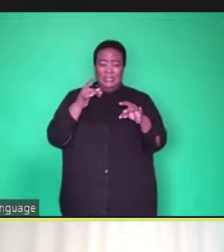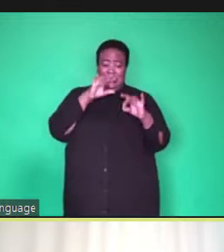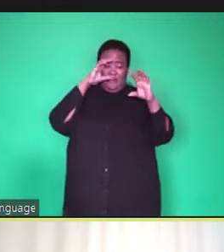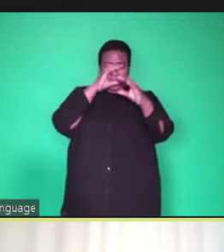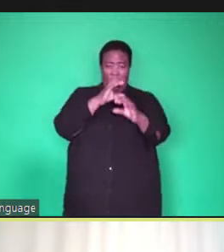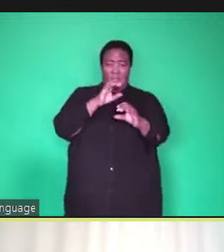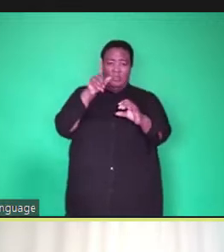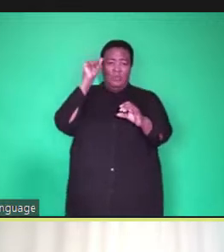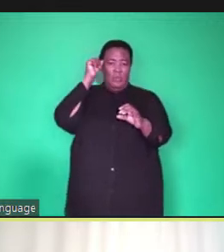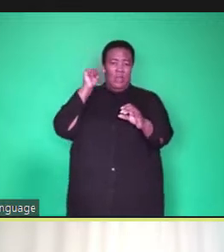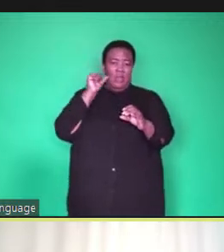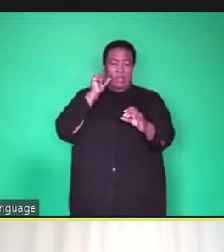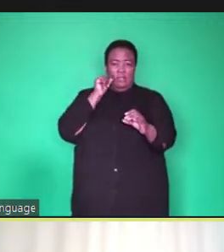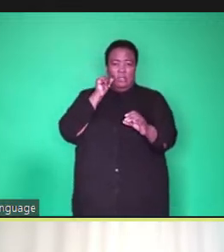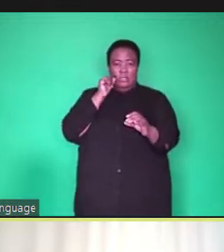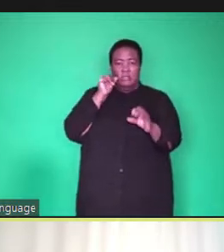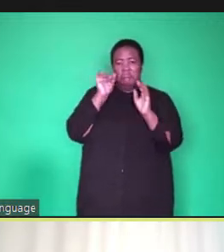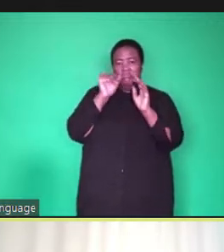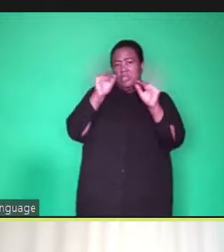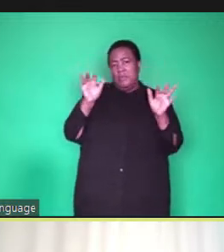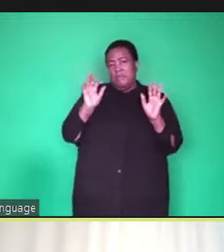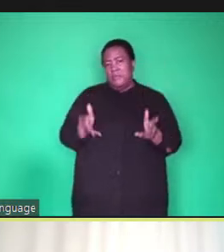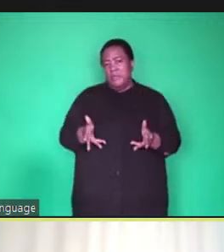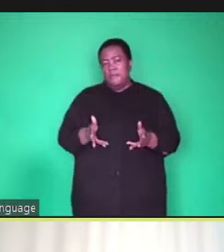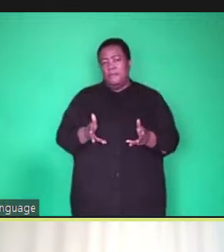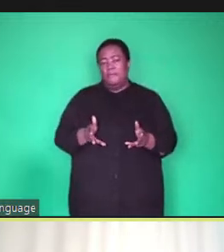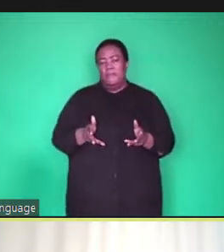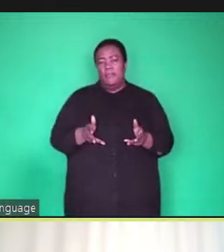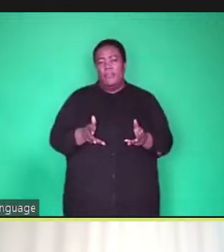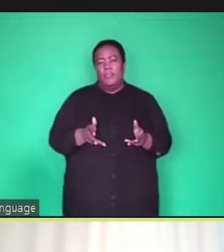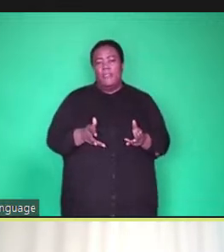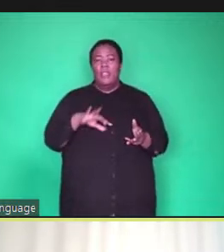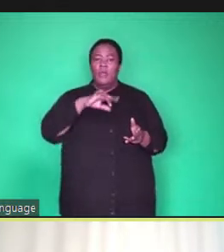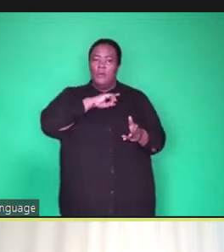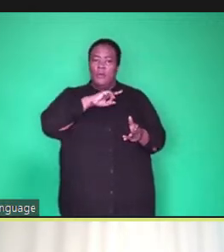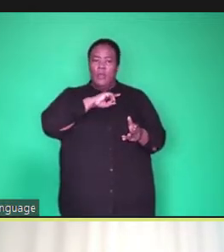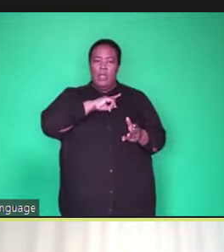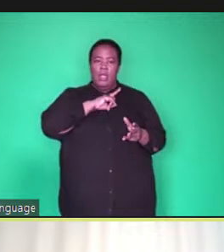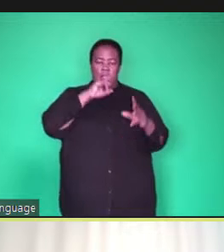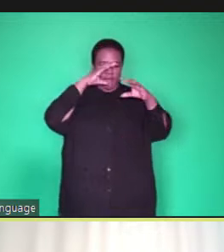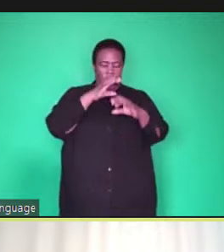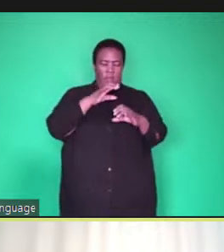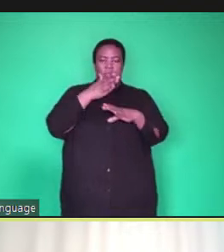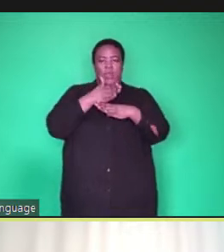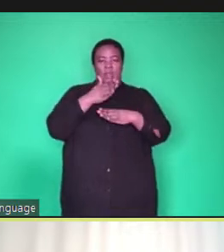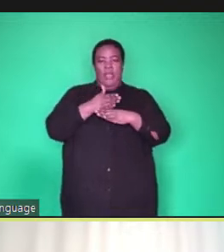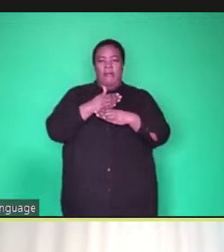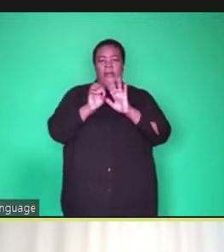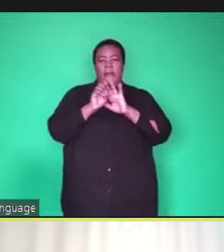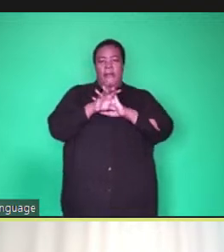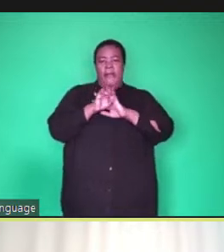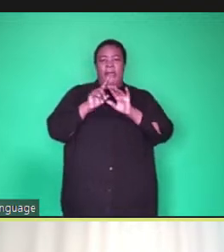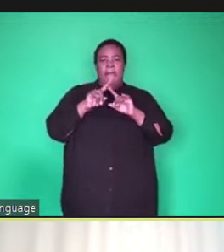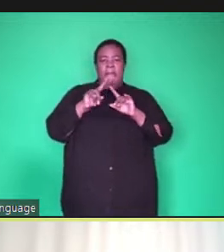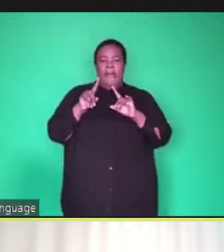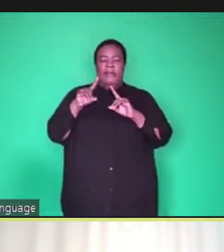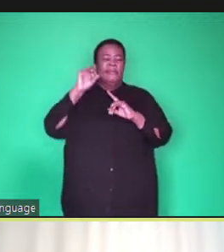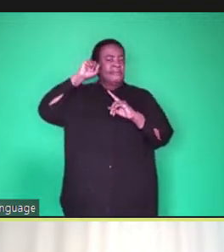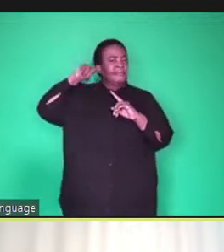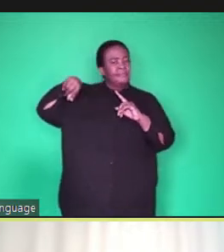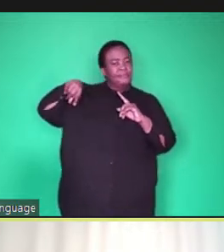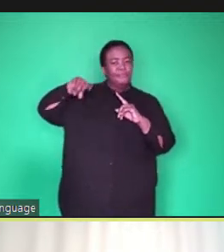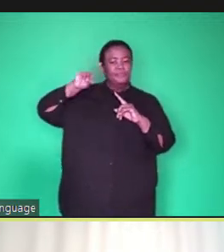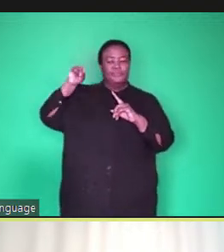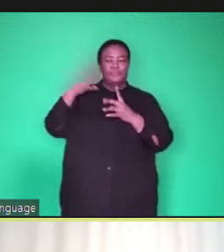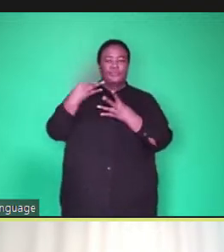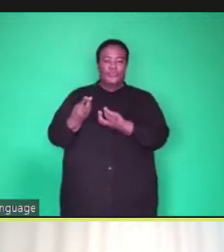adult population, possibly because of the main focus on the labour market, but have often tended to ignore children. And this gives